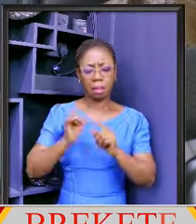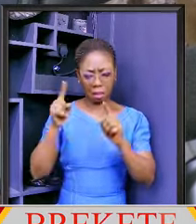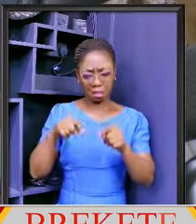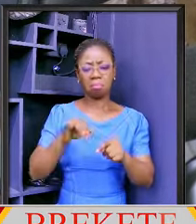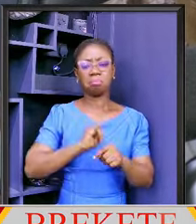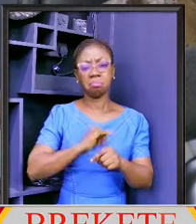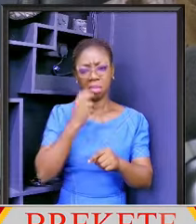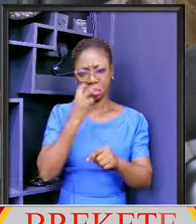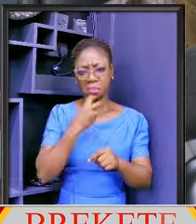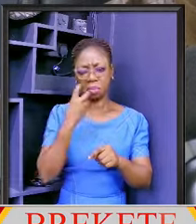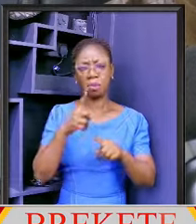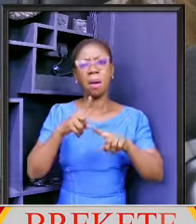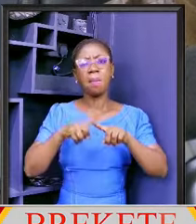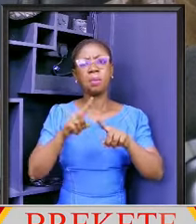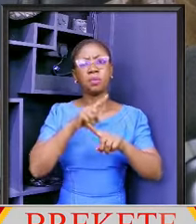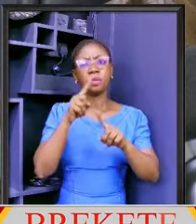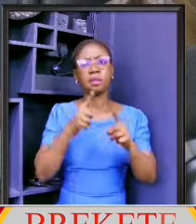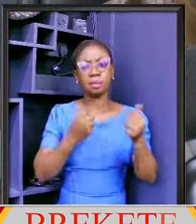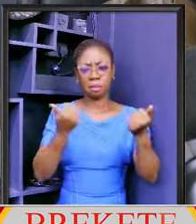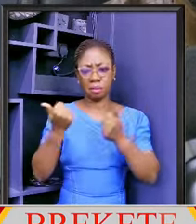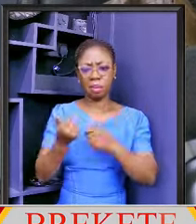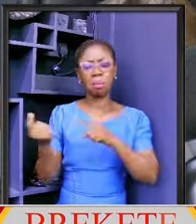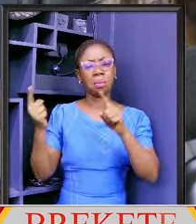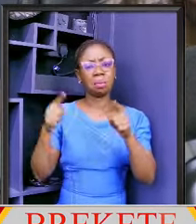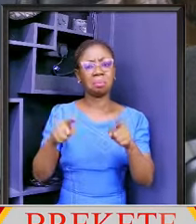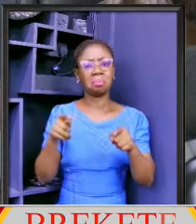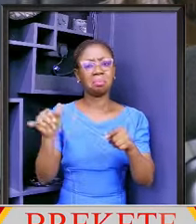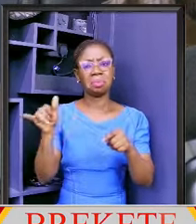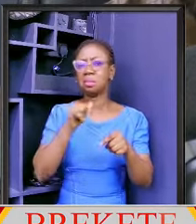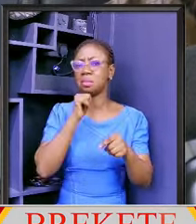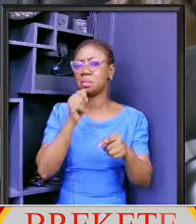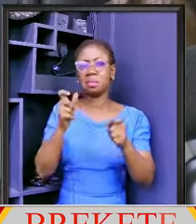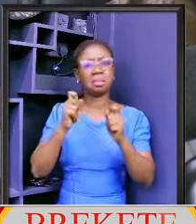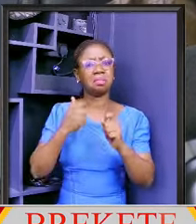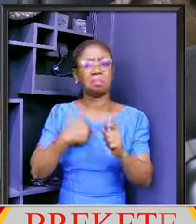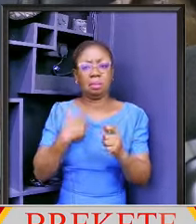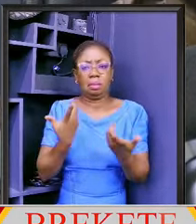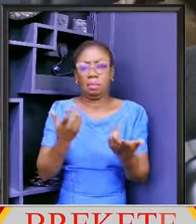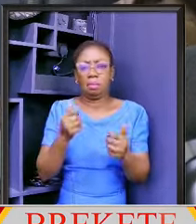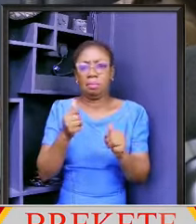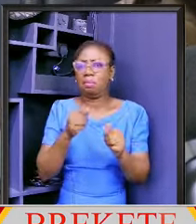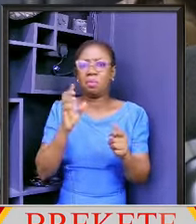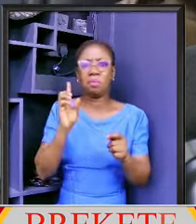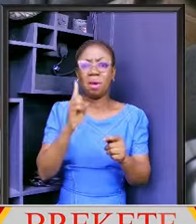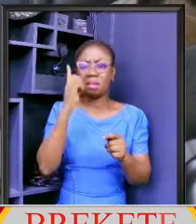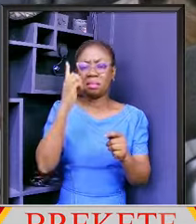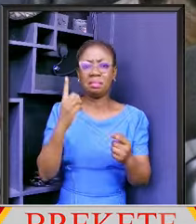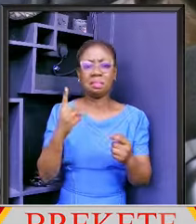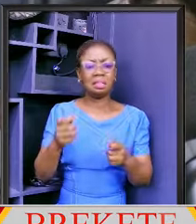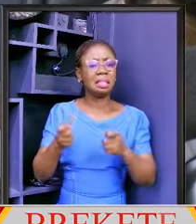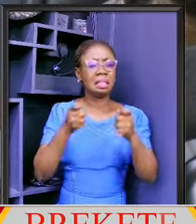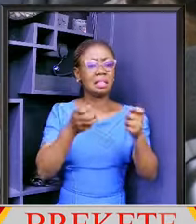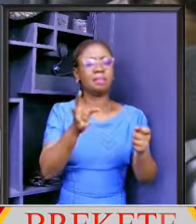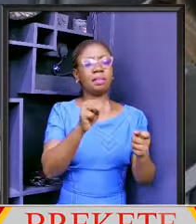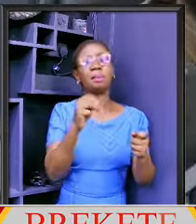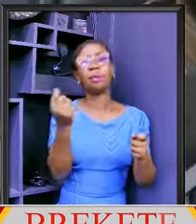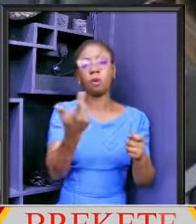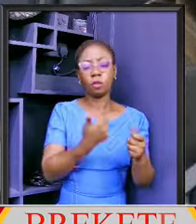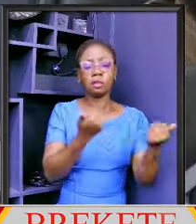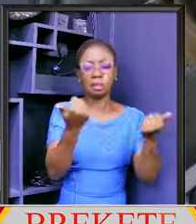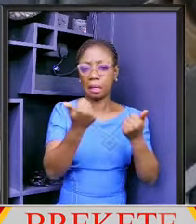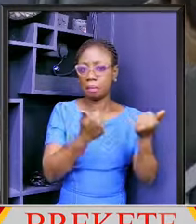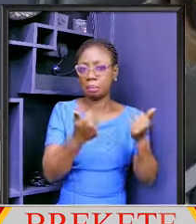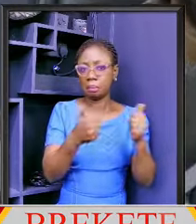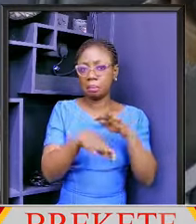keke vehicle began to come, they did not give me even one. You? Yes. They gave them the vehicles and it go. And I did not see